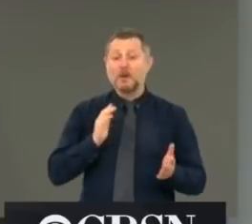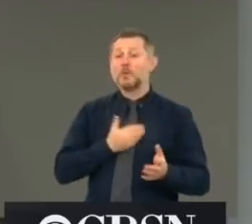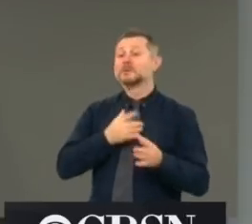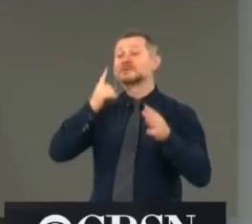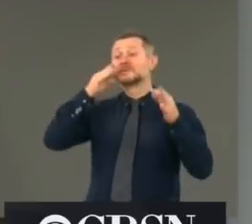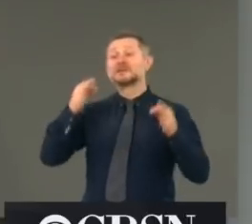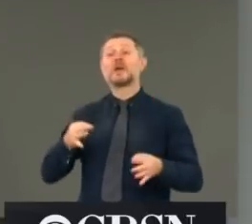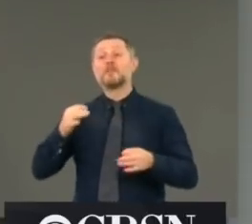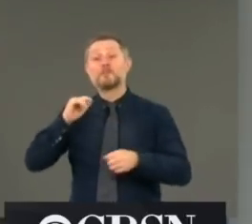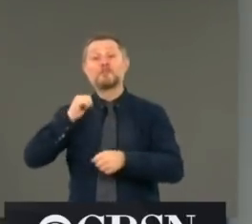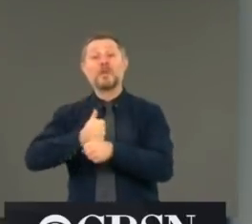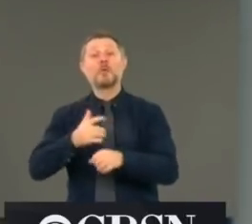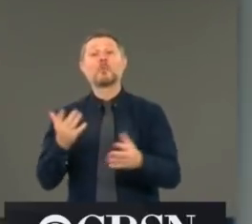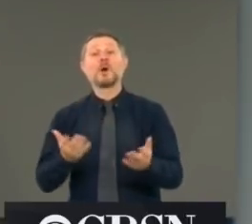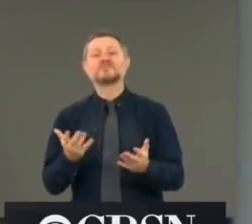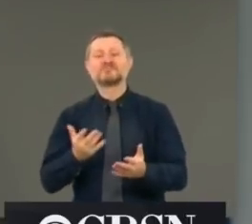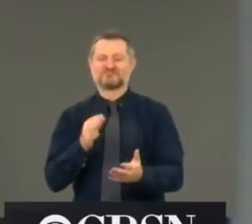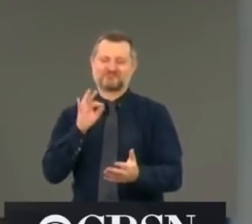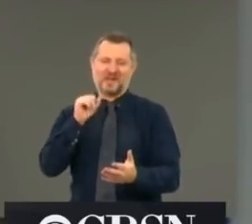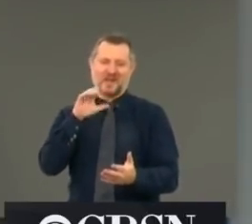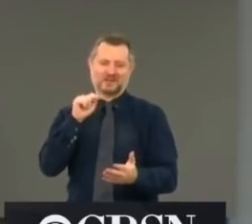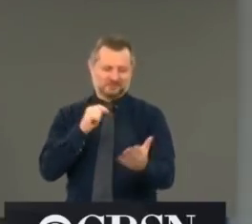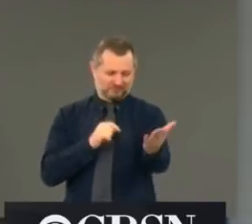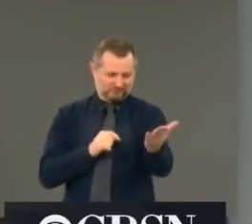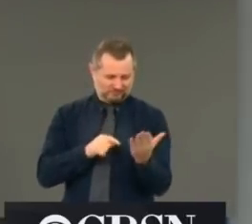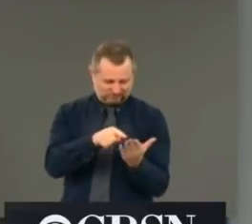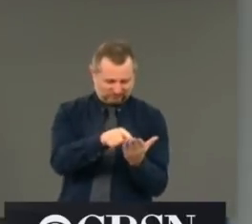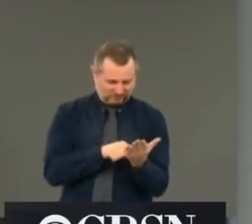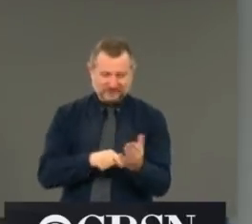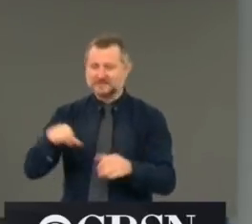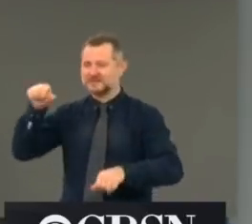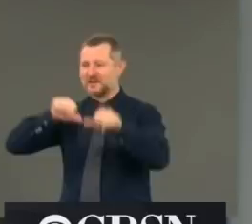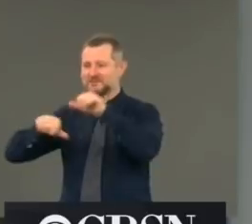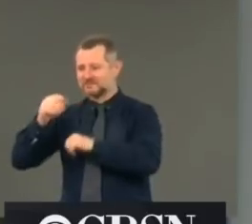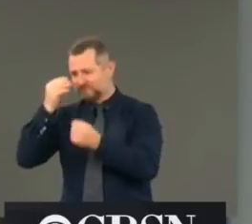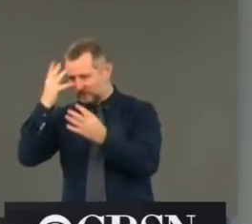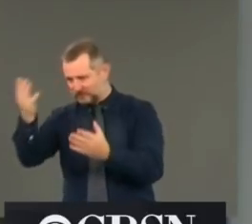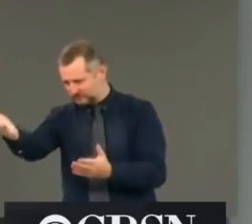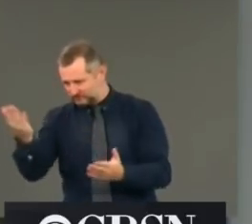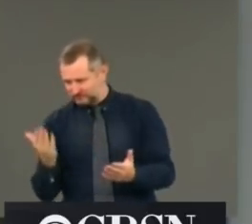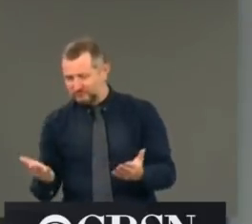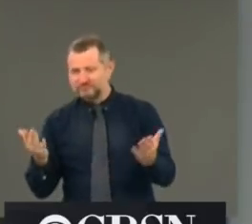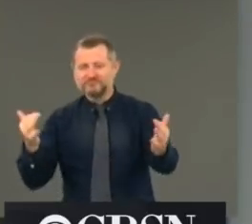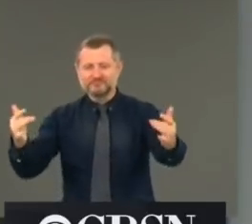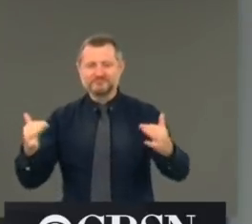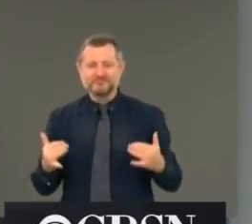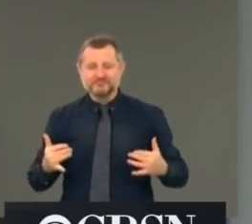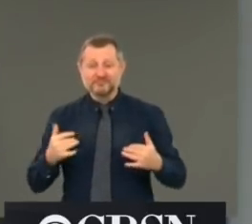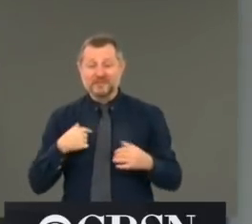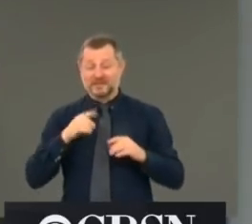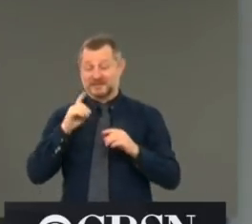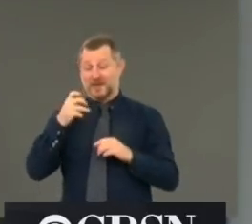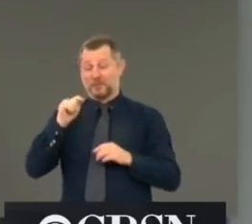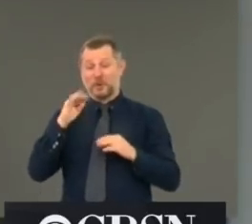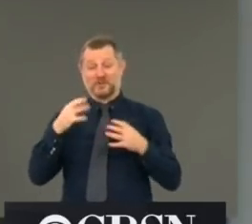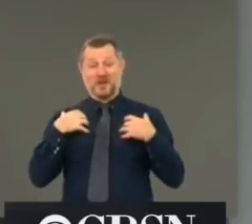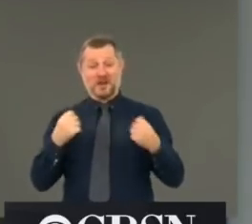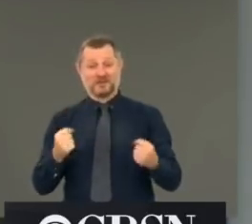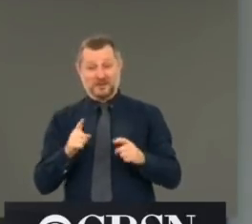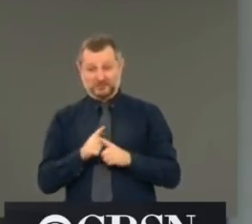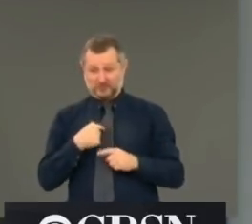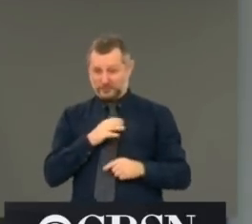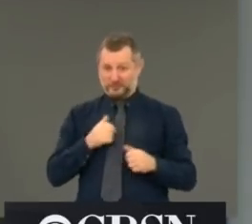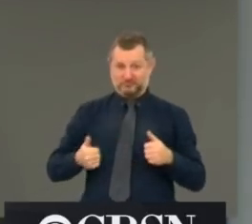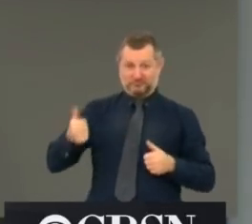and science on these issues. And I've looked at this from the role as the commissioner. I've looked at it as a role as a